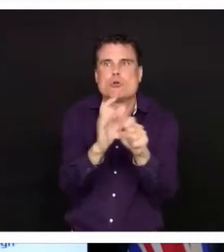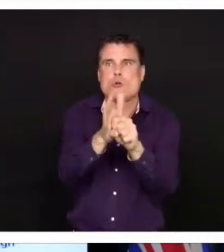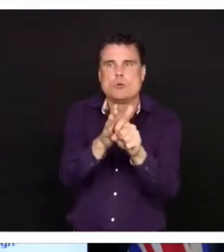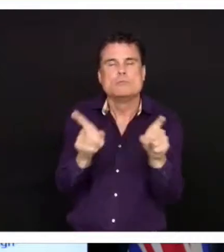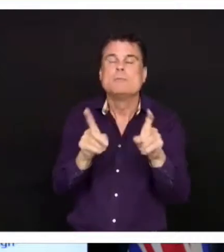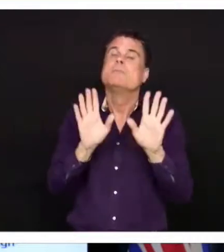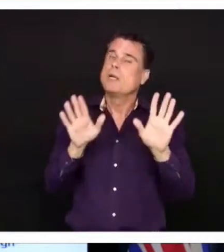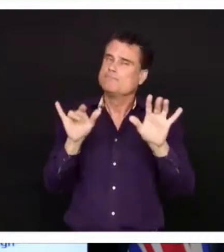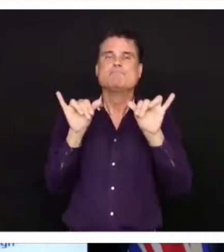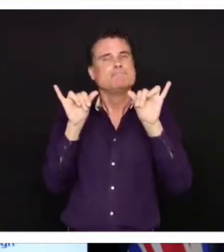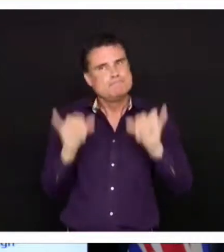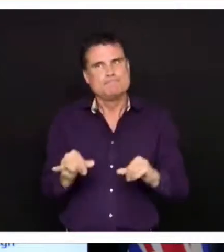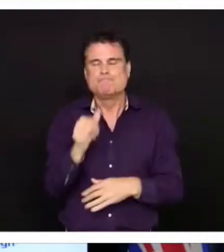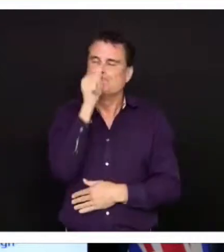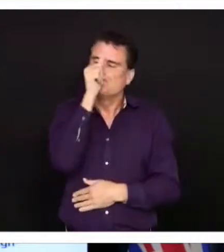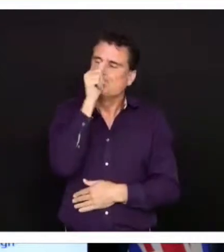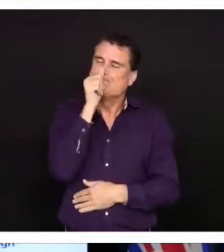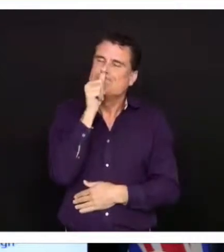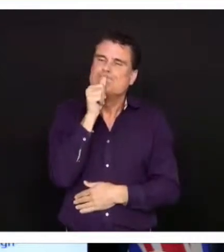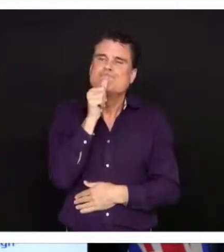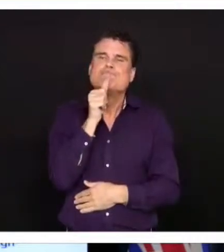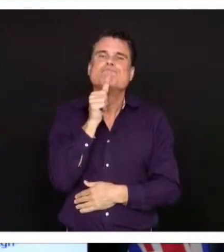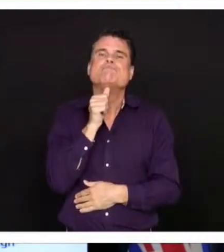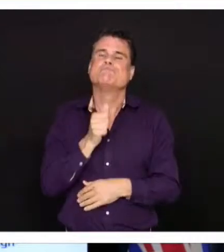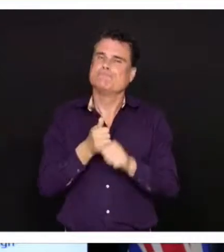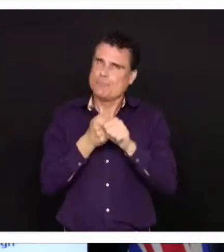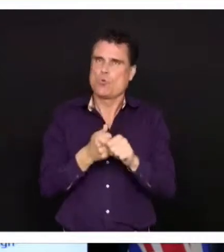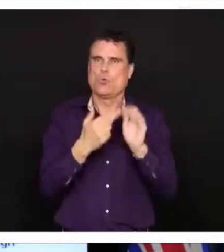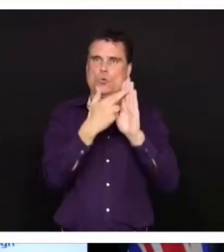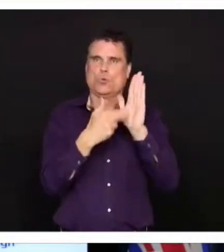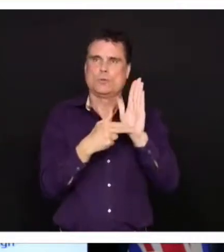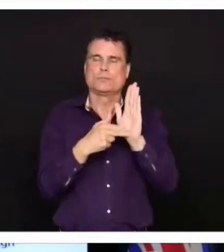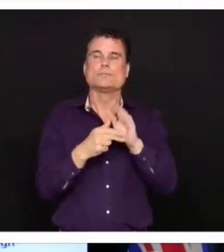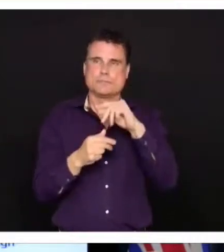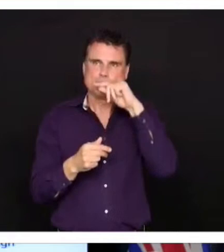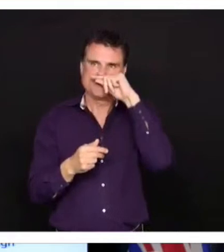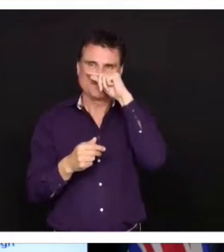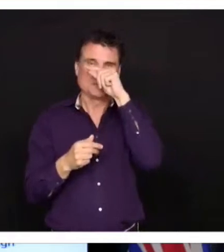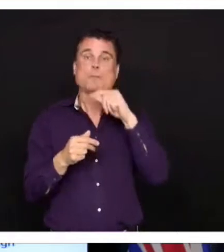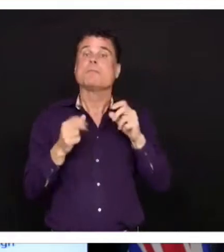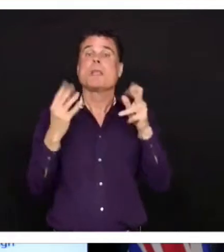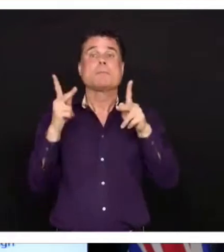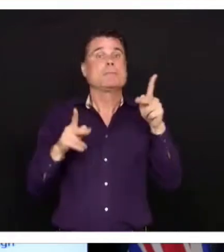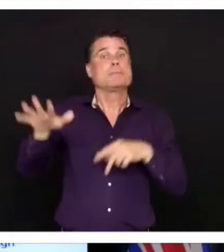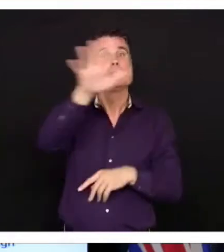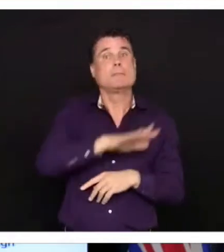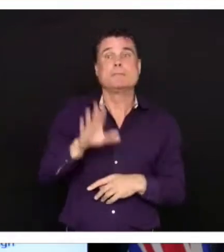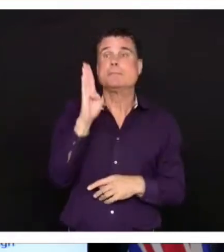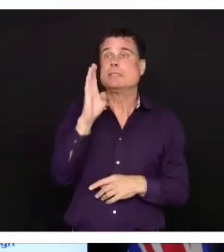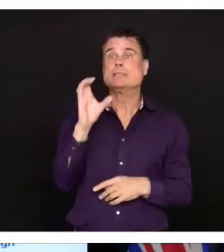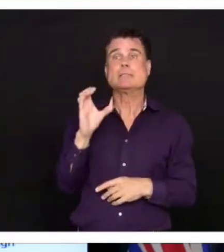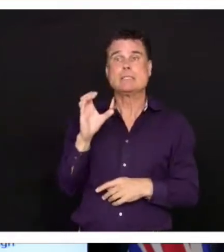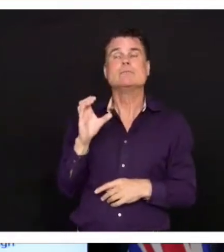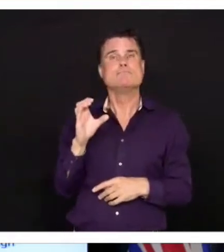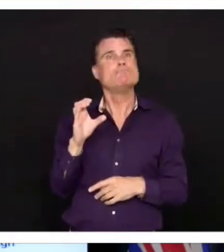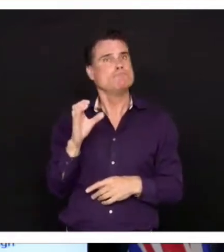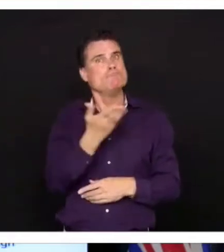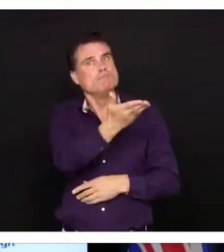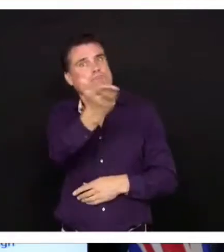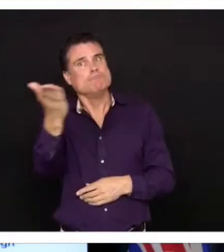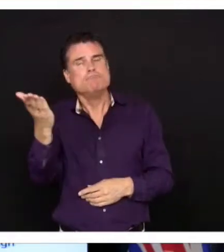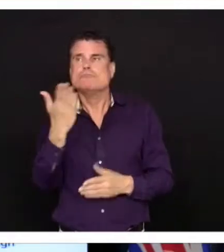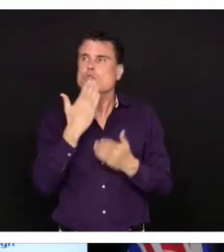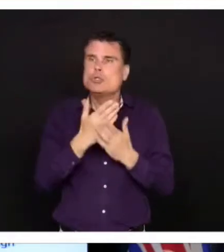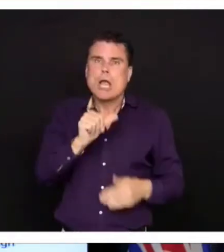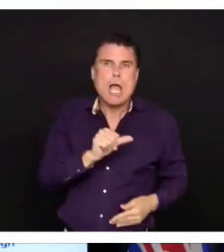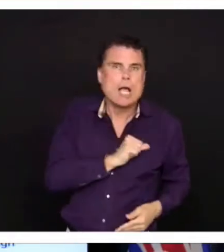are going to develop an evidence-based and thoughtful plan for our way forward. It is essential that everybody